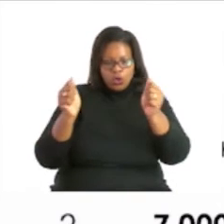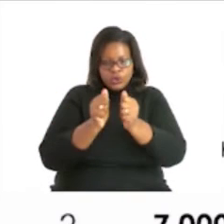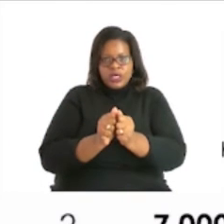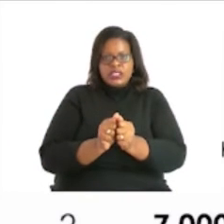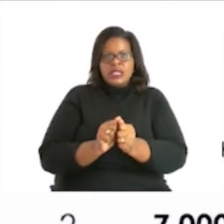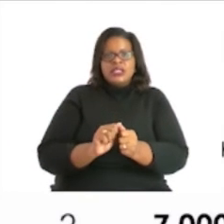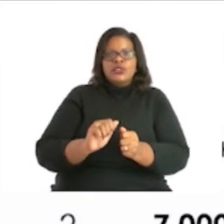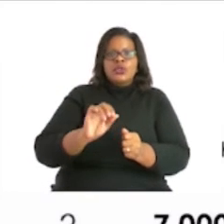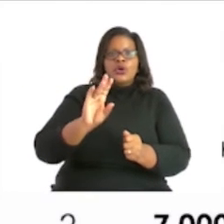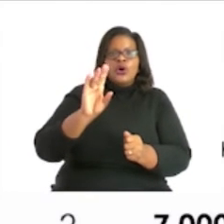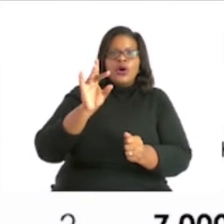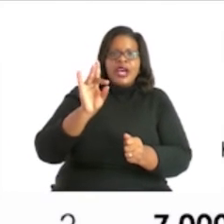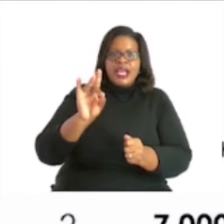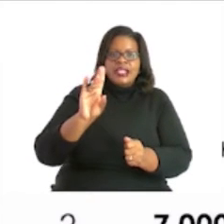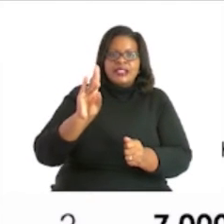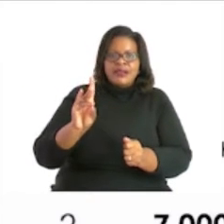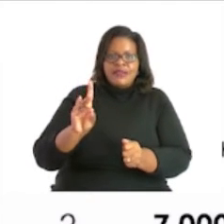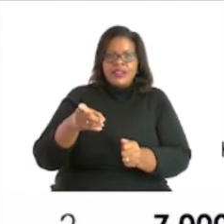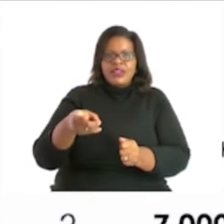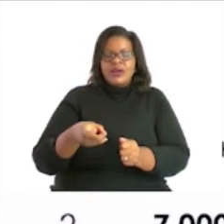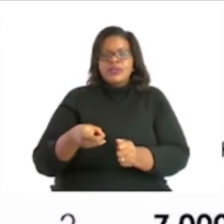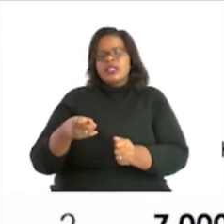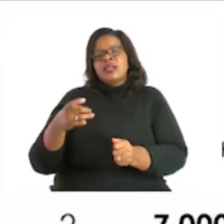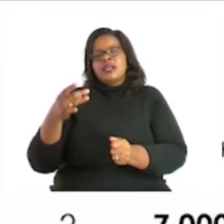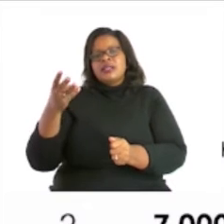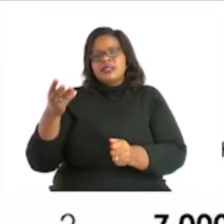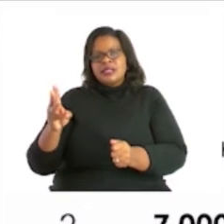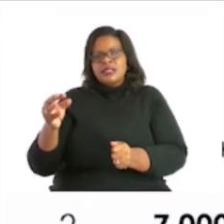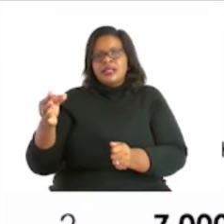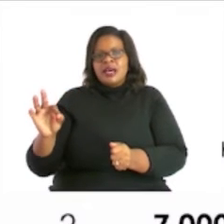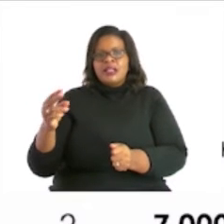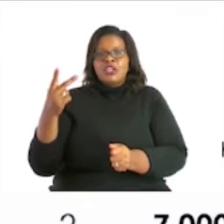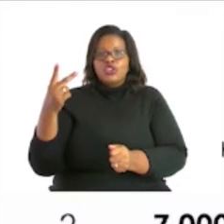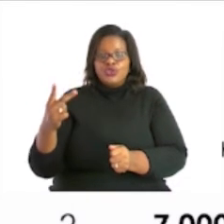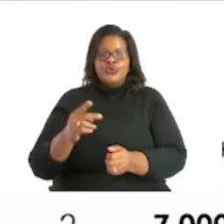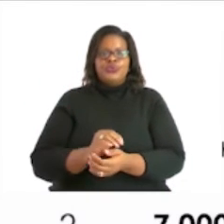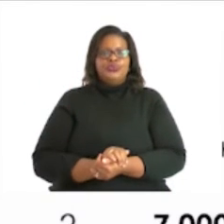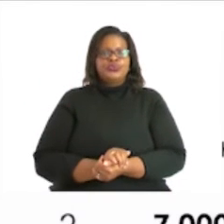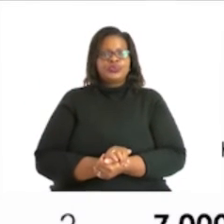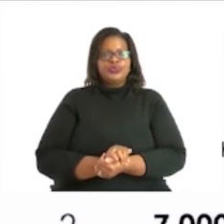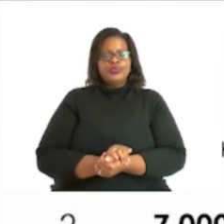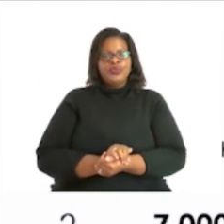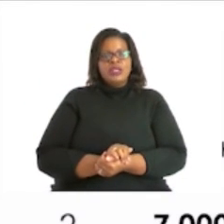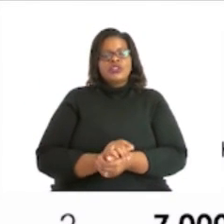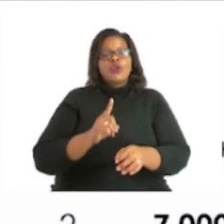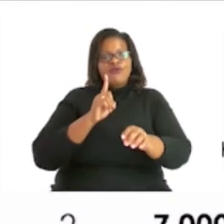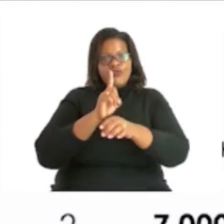87,692. Remember, we first